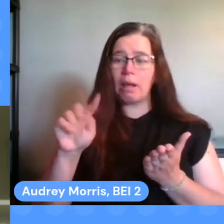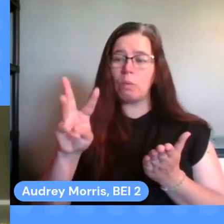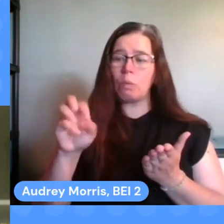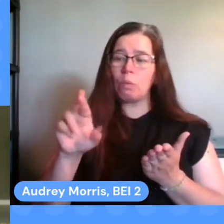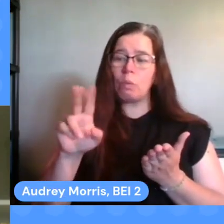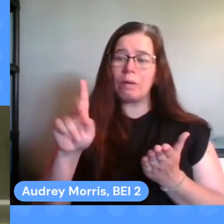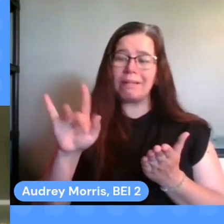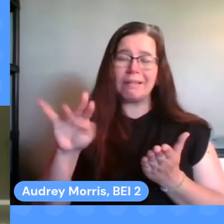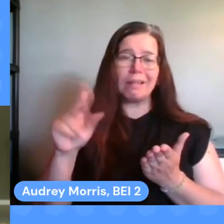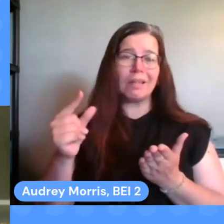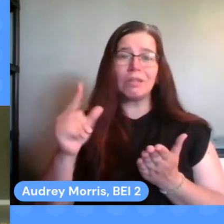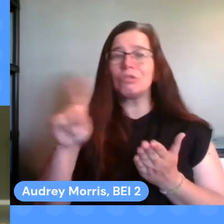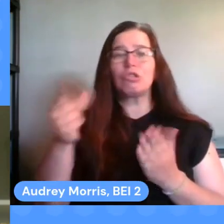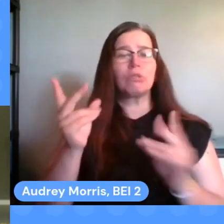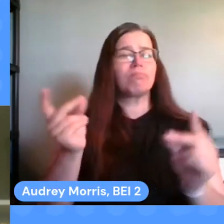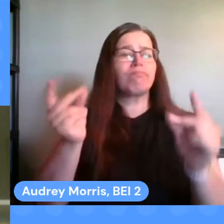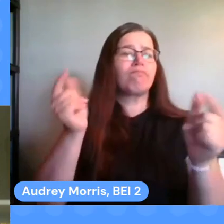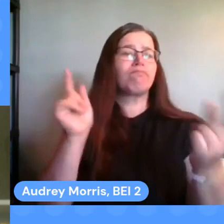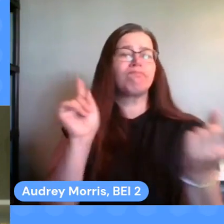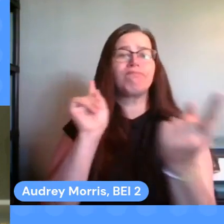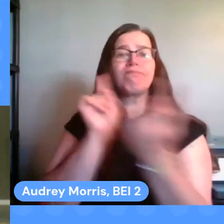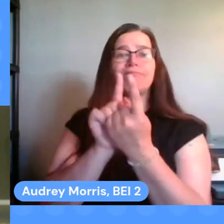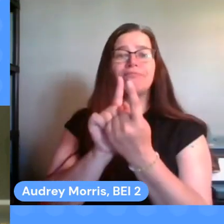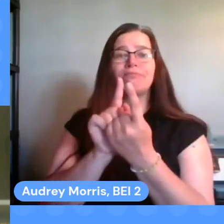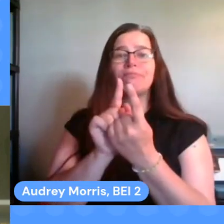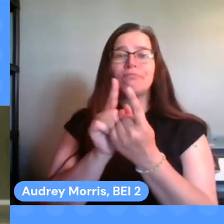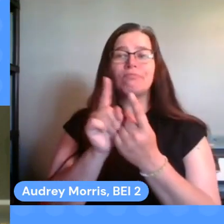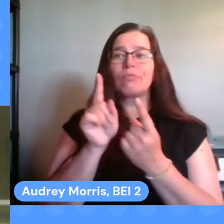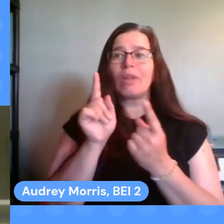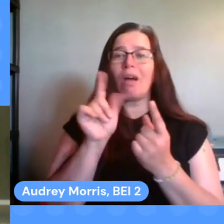at random for a 3 to 5 minute quick chat.